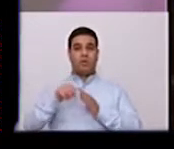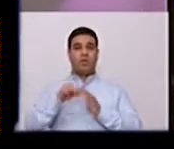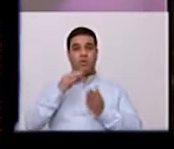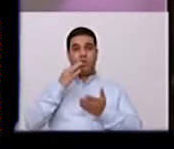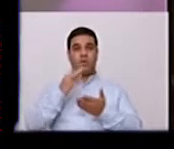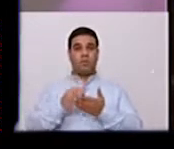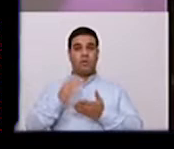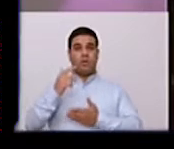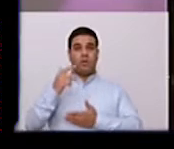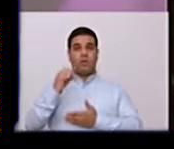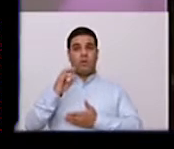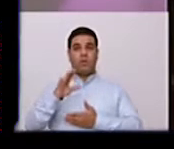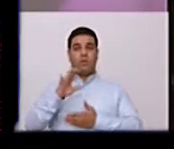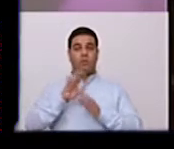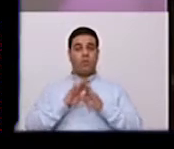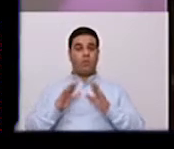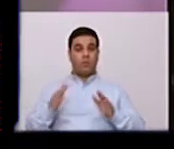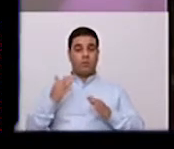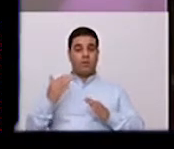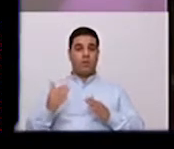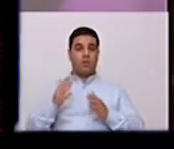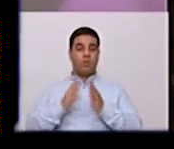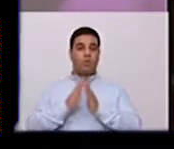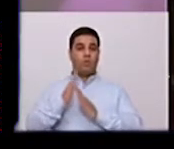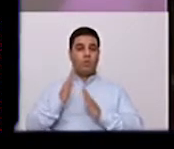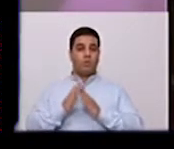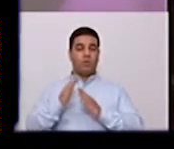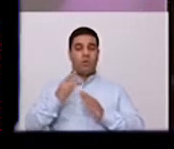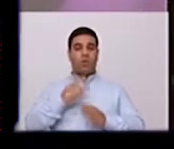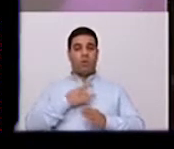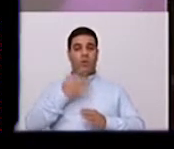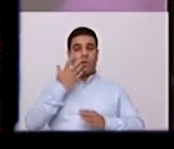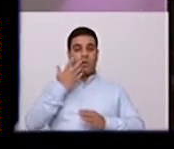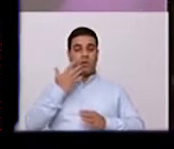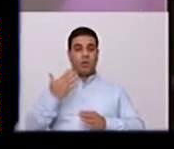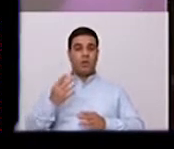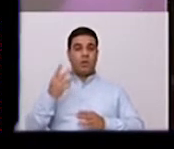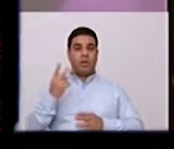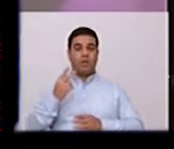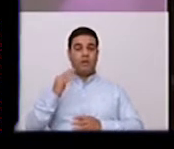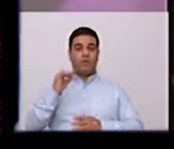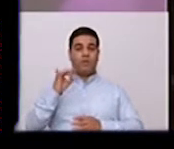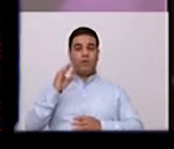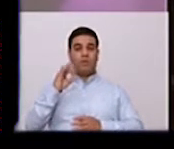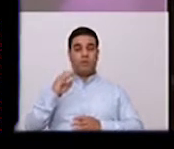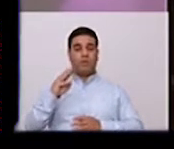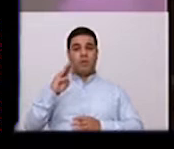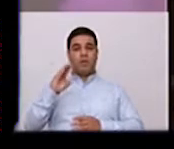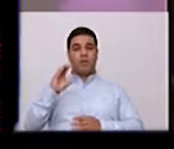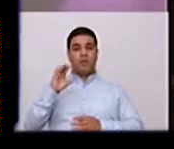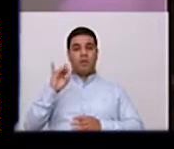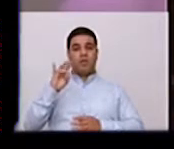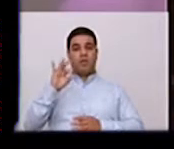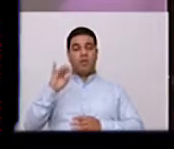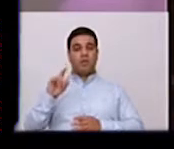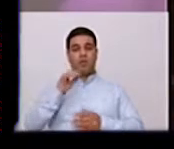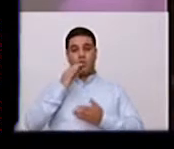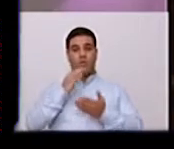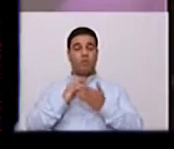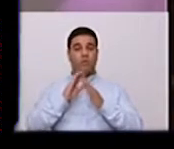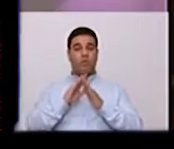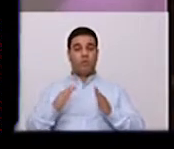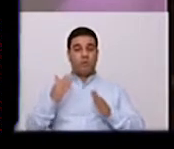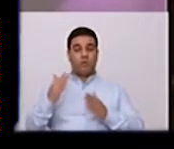javobgar genning bo'lmasligi o'simlikni oq rangda. Ikkinchi ferment sinteziga javobgar genni